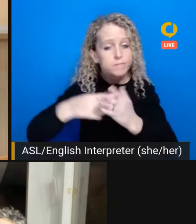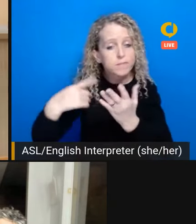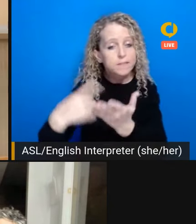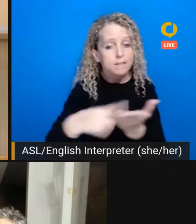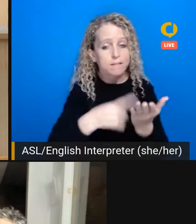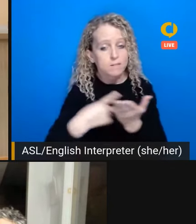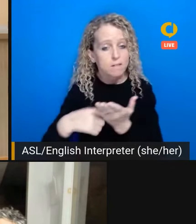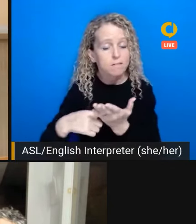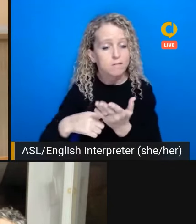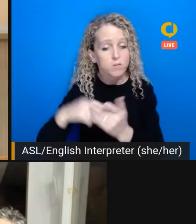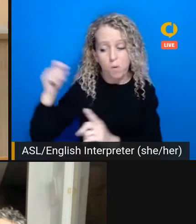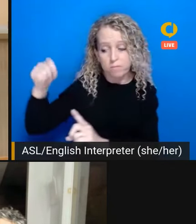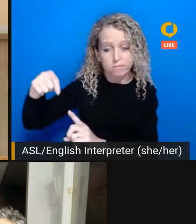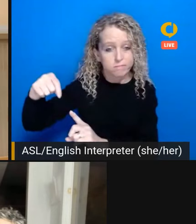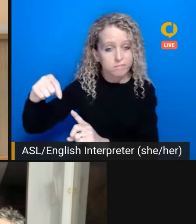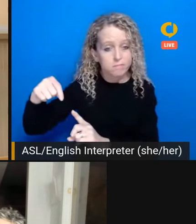identified,